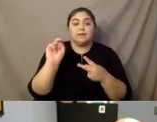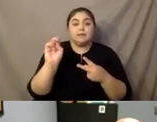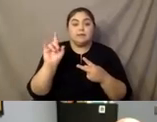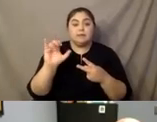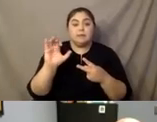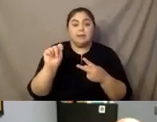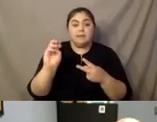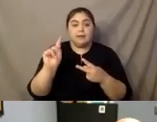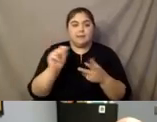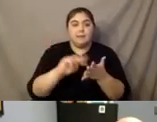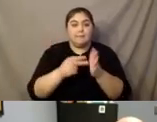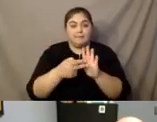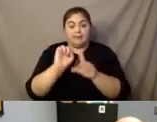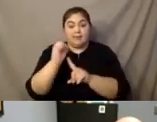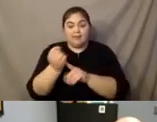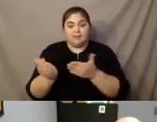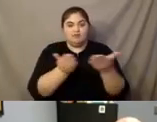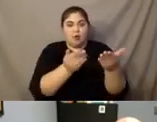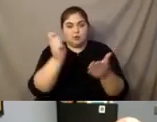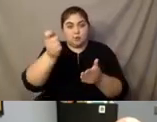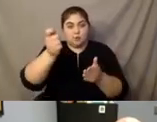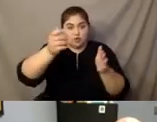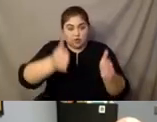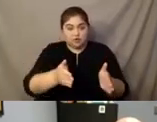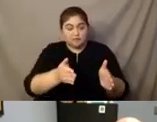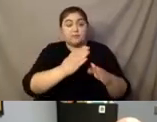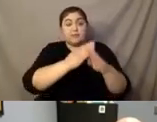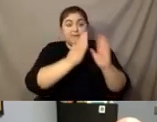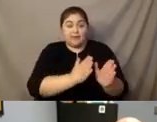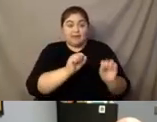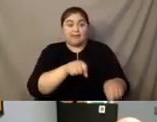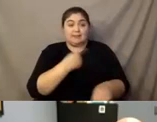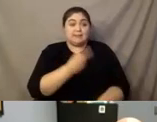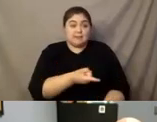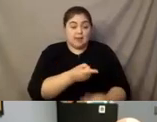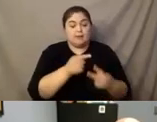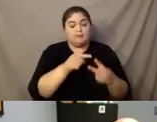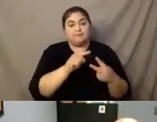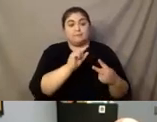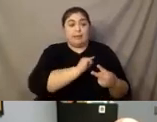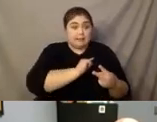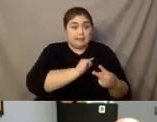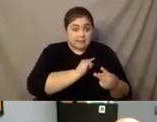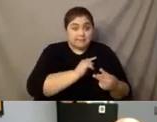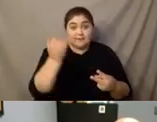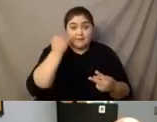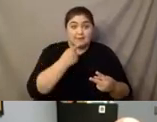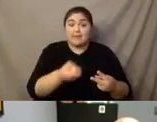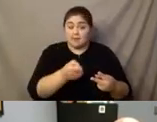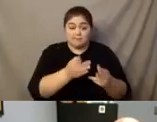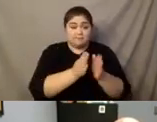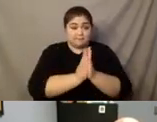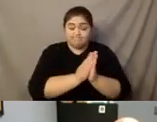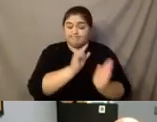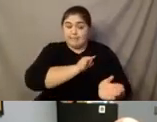of a judge, and then either the defendant can plead guilty, and if they plead guilty to everything, they can accept what